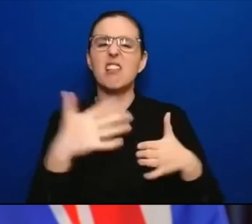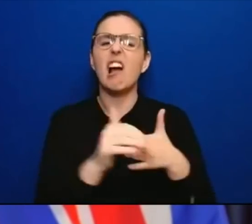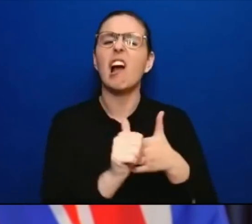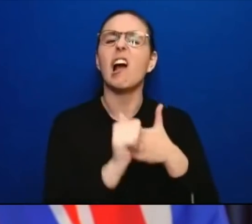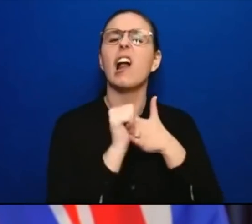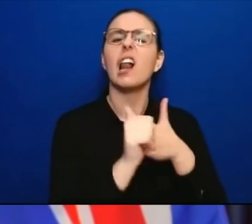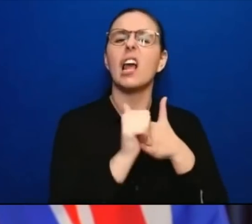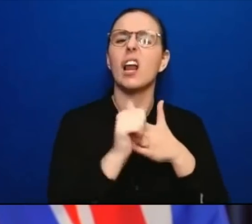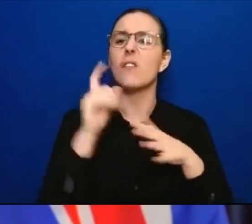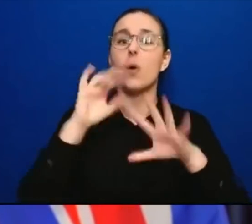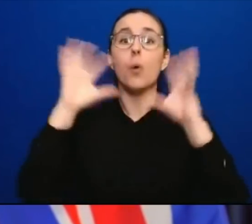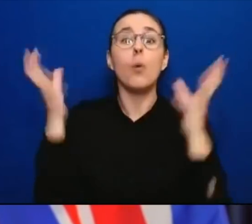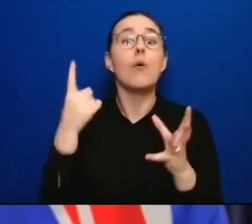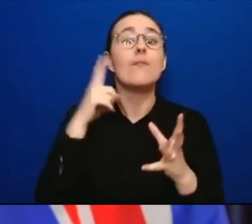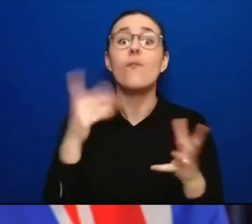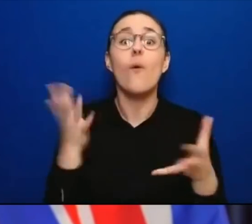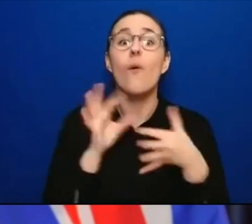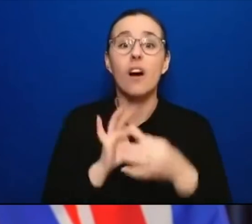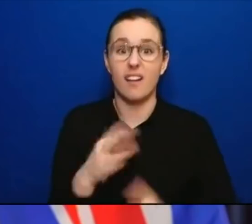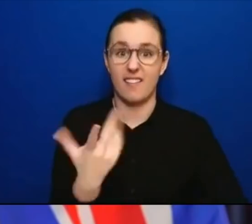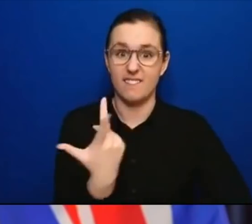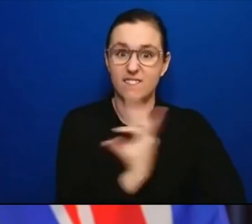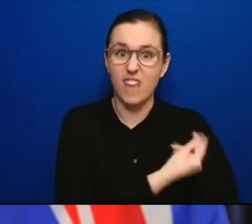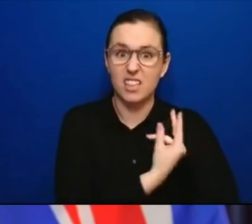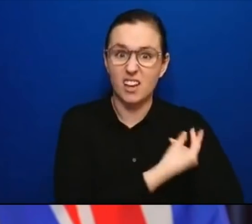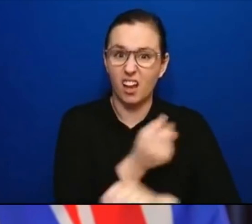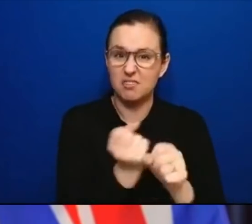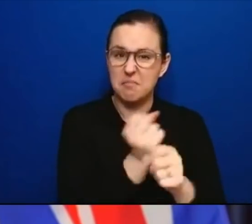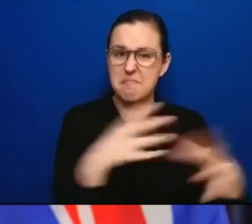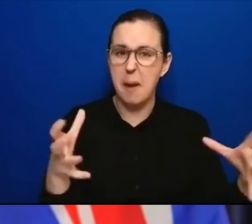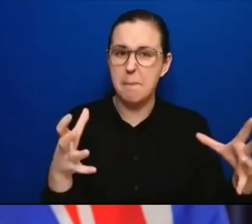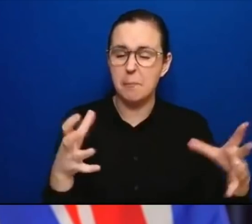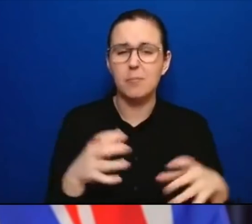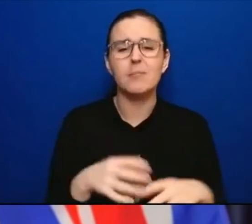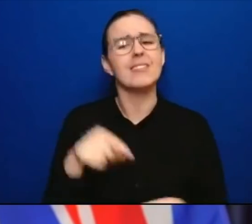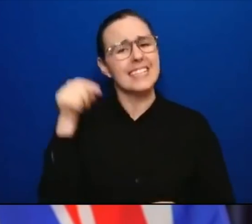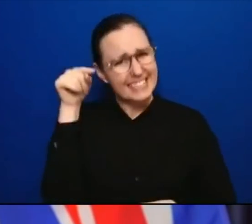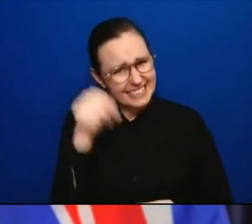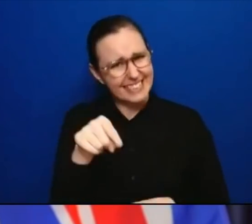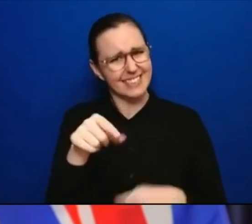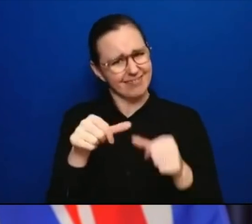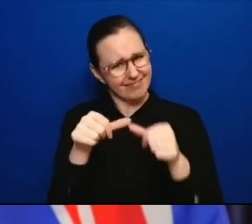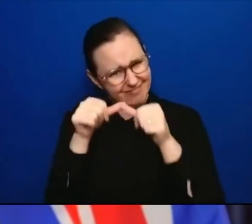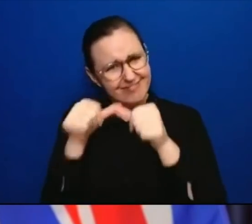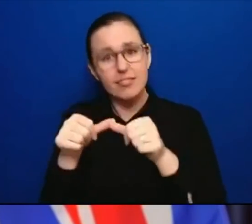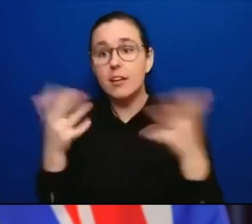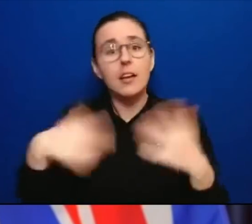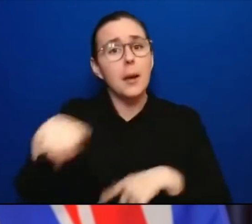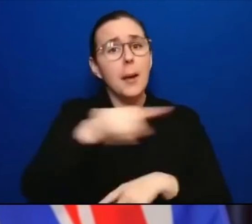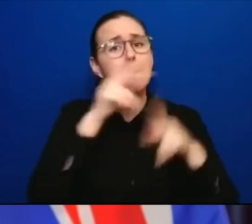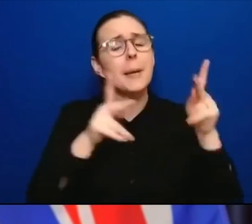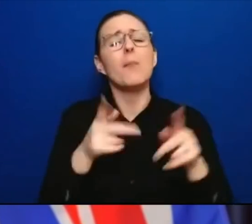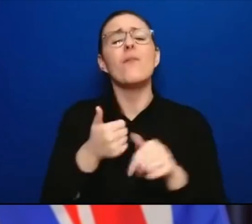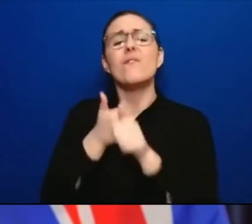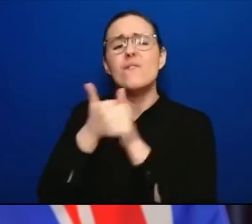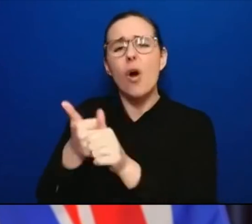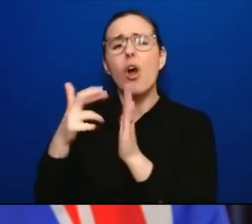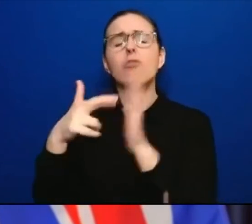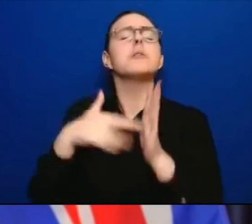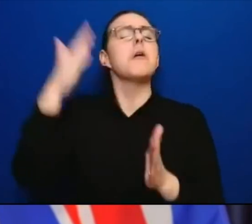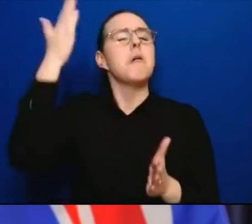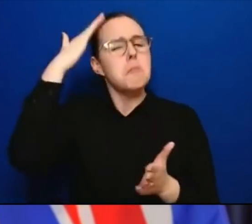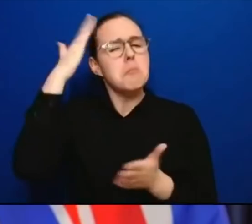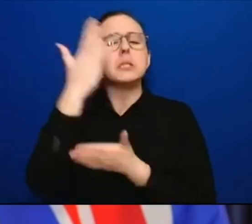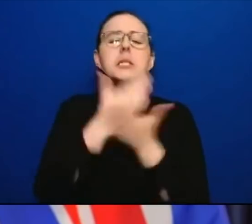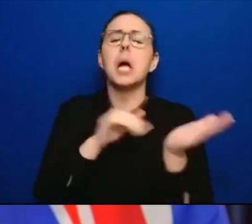We have consistently, as a people, and everyone points to exceptions, but consistently followed public health guidance and public